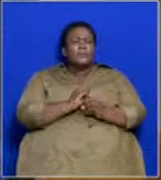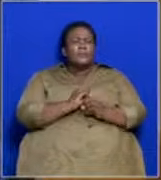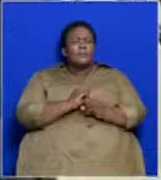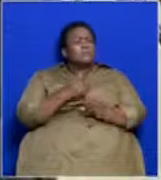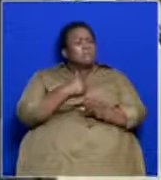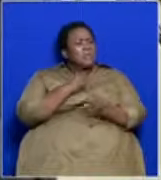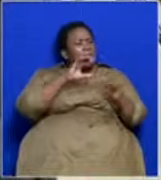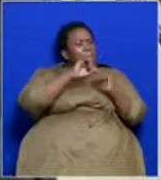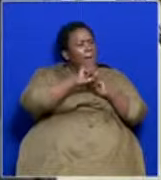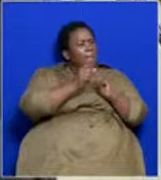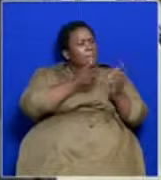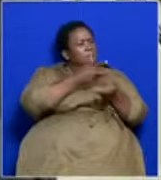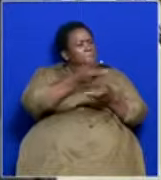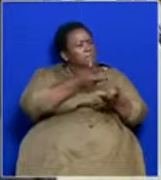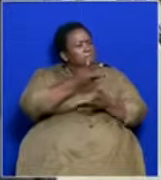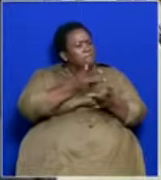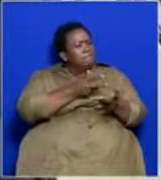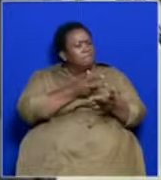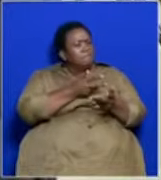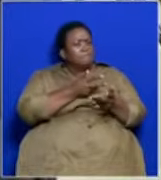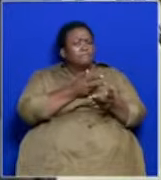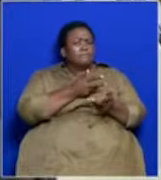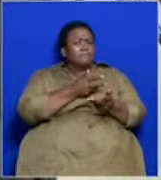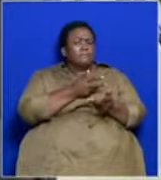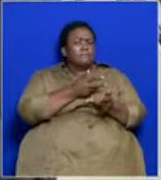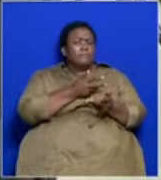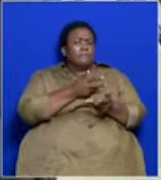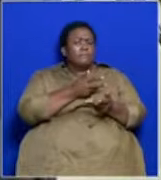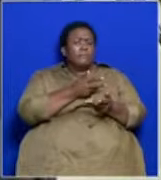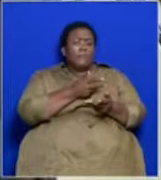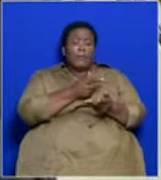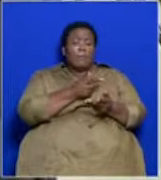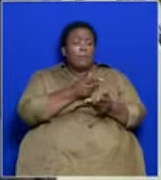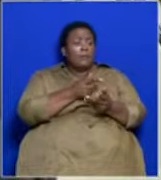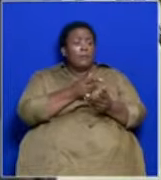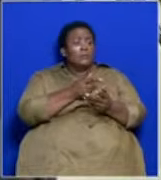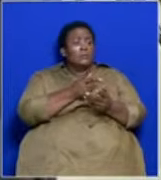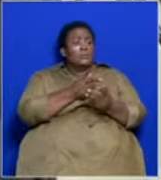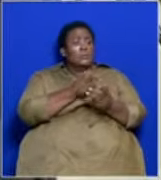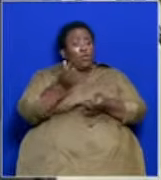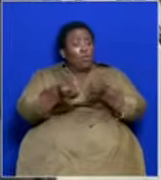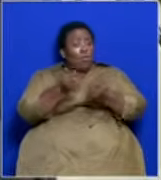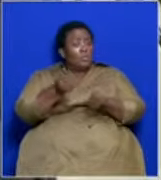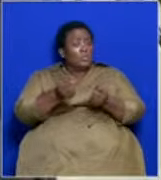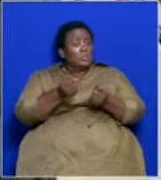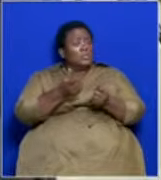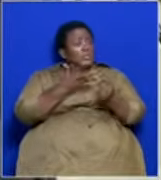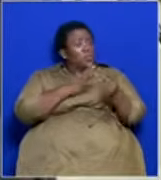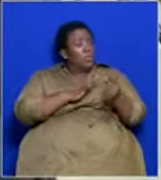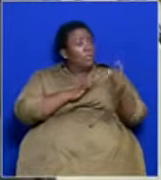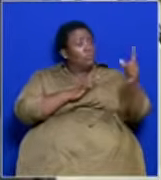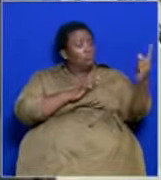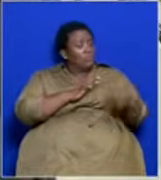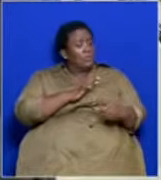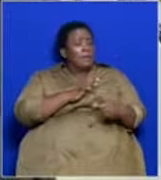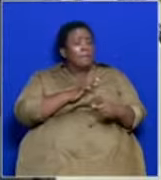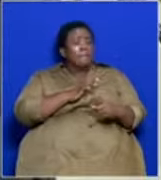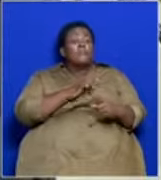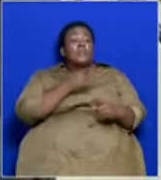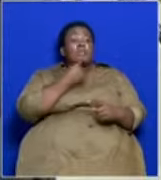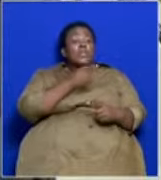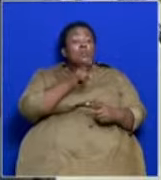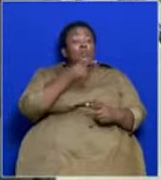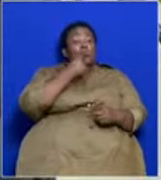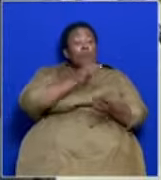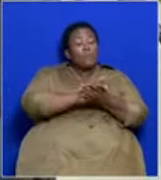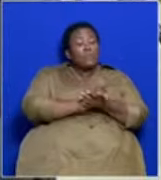about the subpoena that is needed at court. He said that, Magagula, you promised me that you're going to give me the